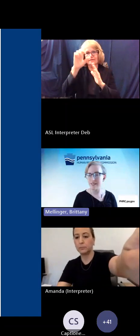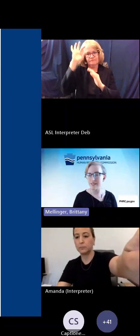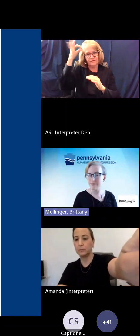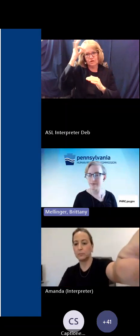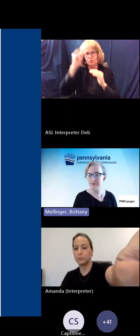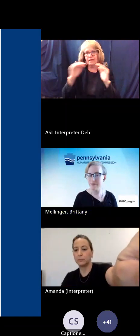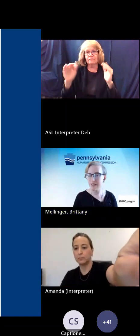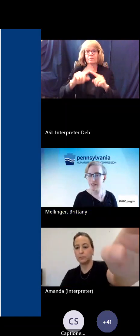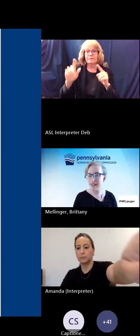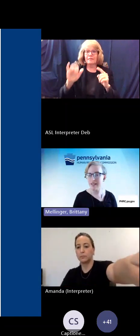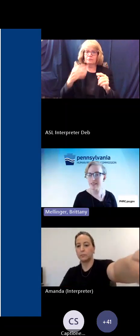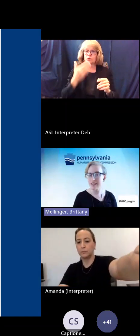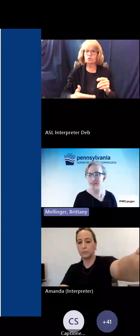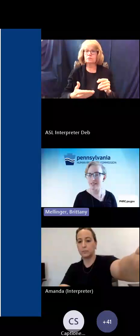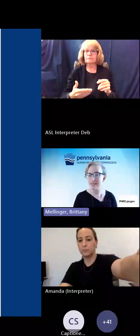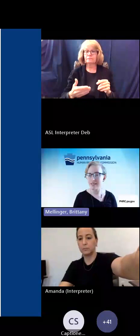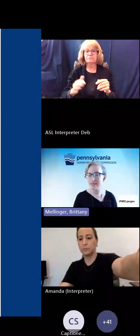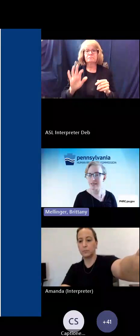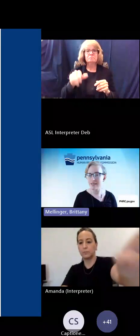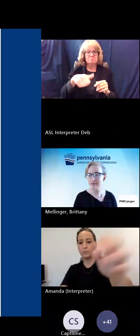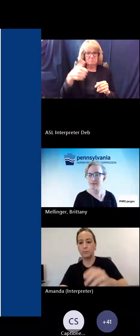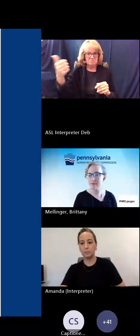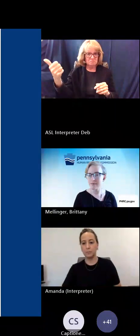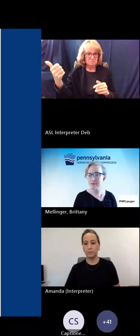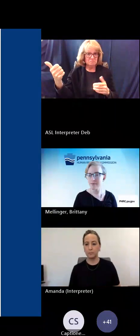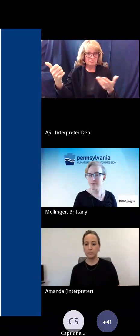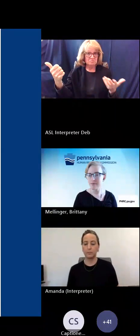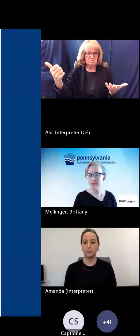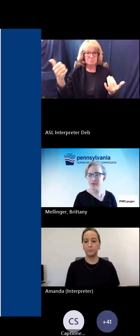good one. Anything else?